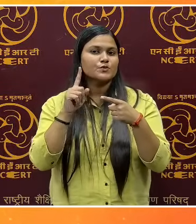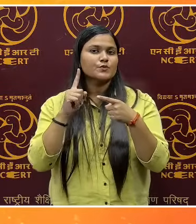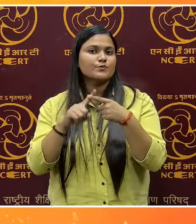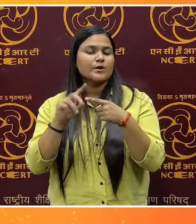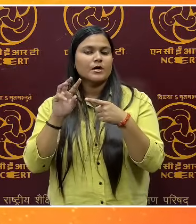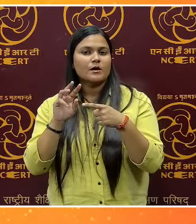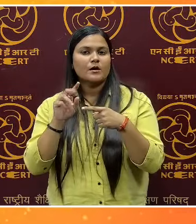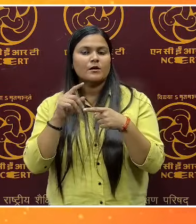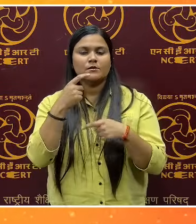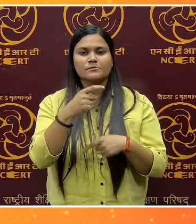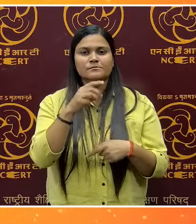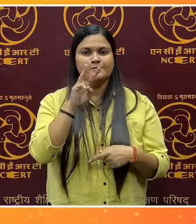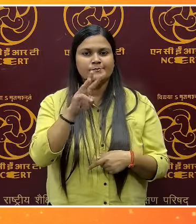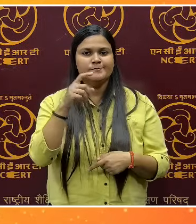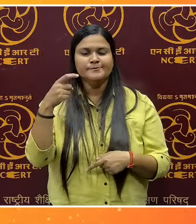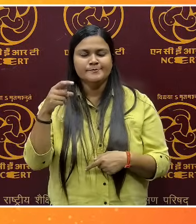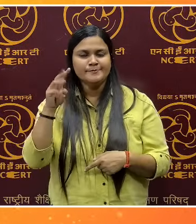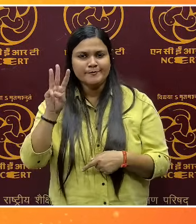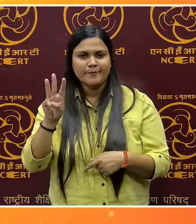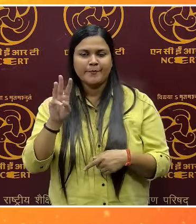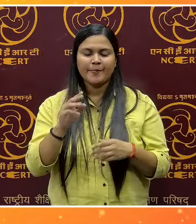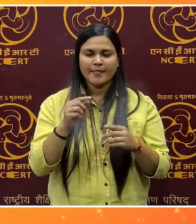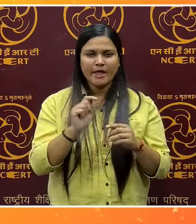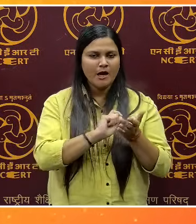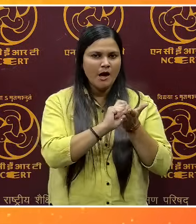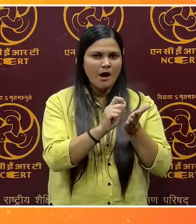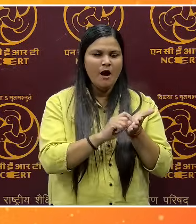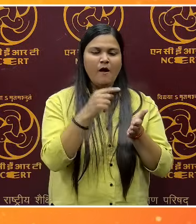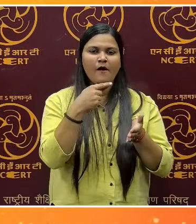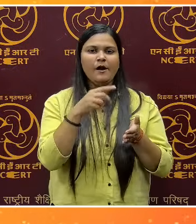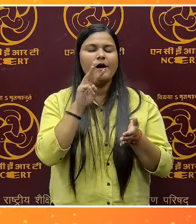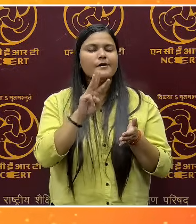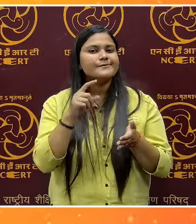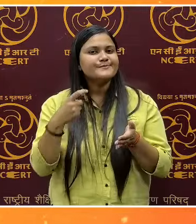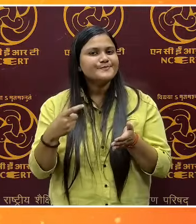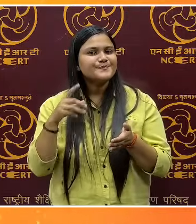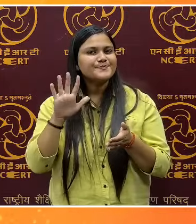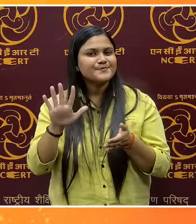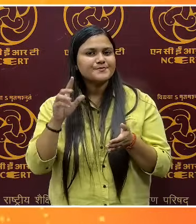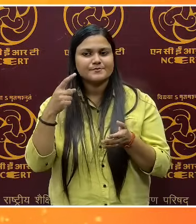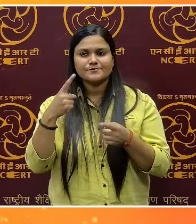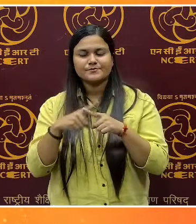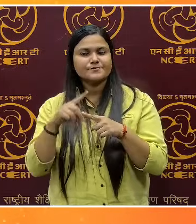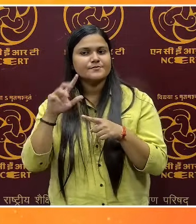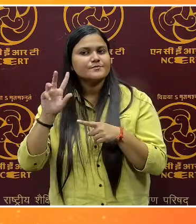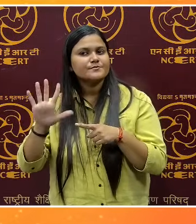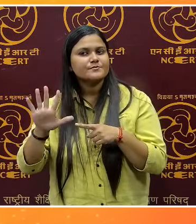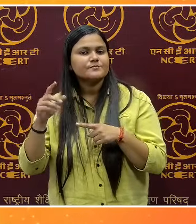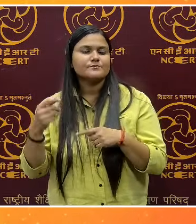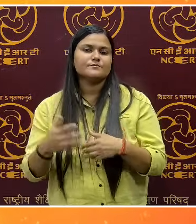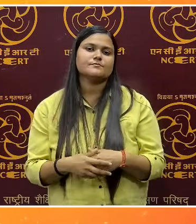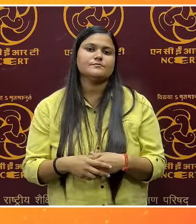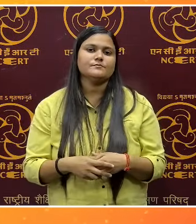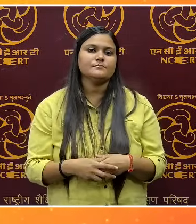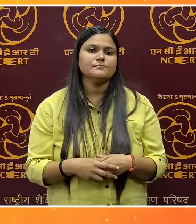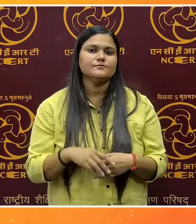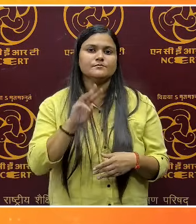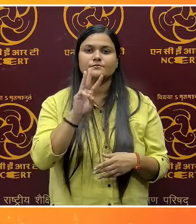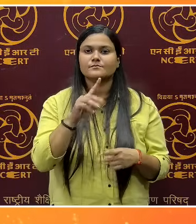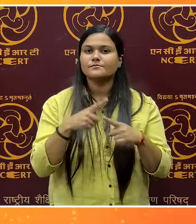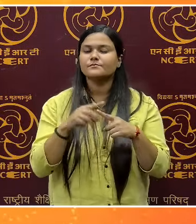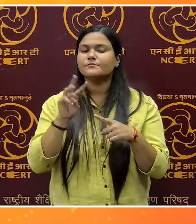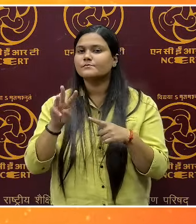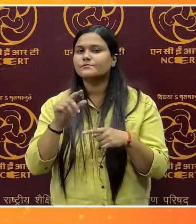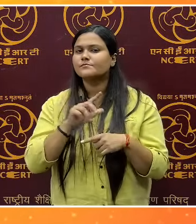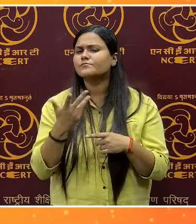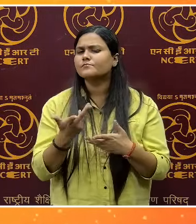into minus 3. Let's first write down. We have minus 5 into minus Minus 5, 5. children. So, what is 3 into 3?